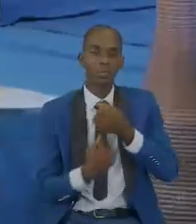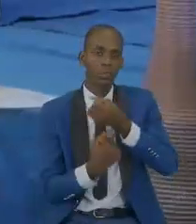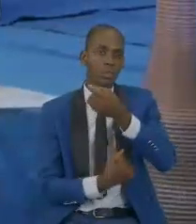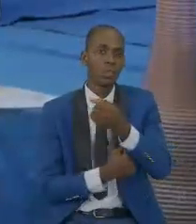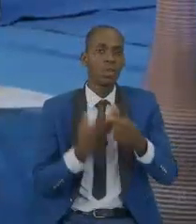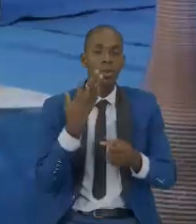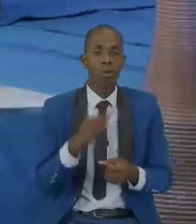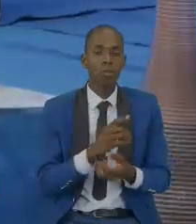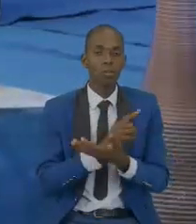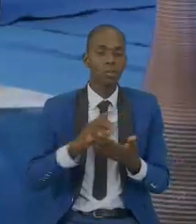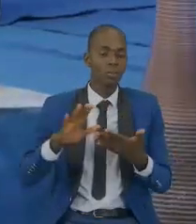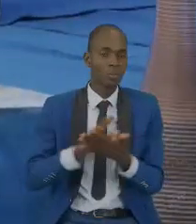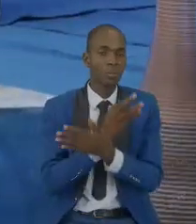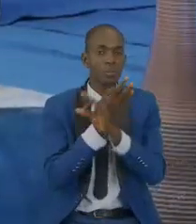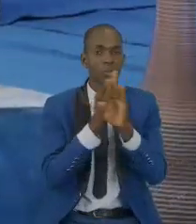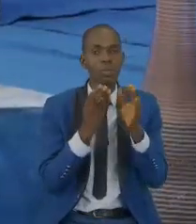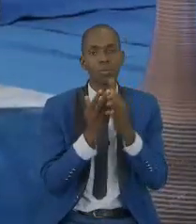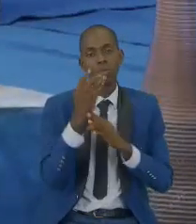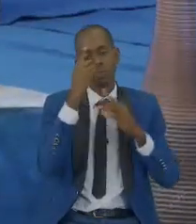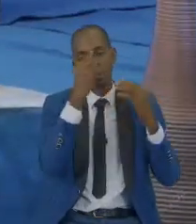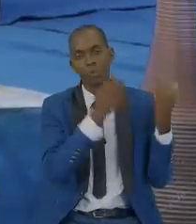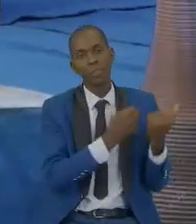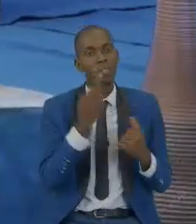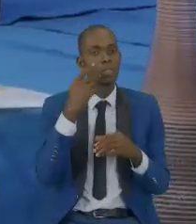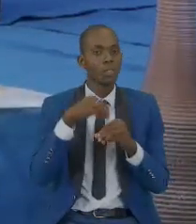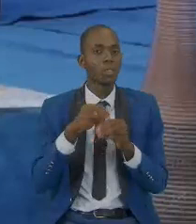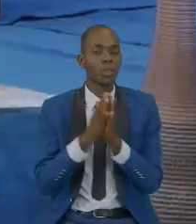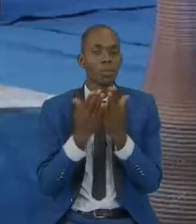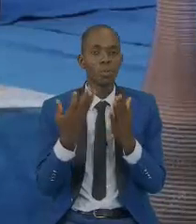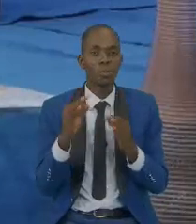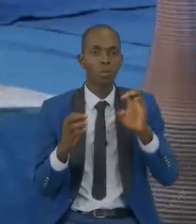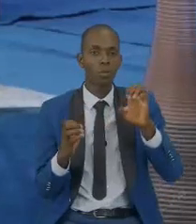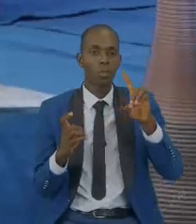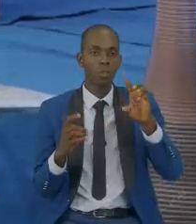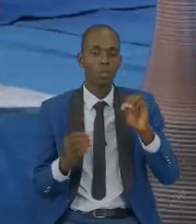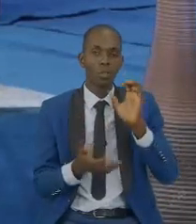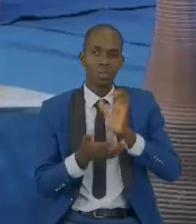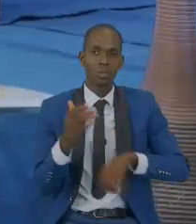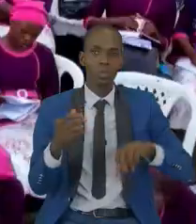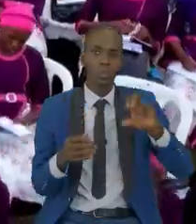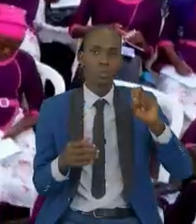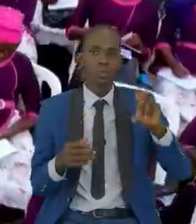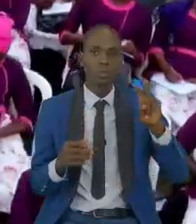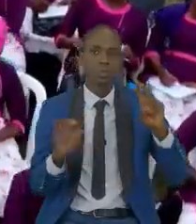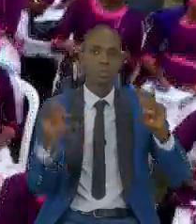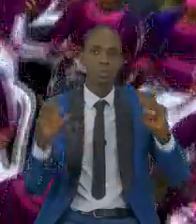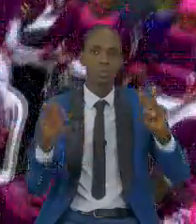freedom through faith. We're looking at Exodus chapter 12, reading from verse 12.